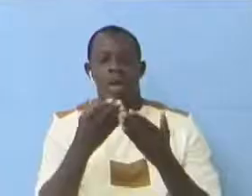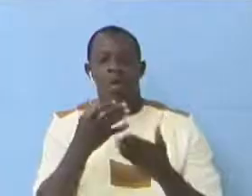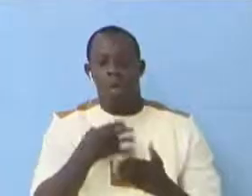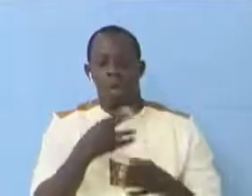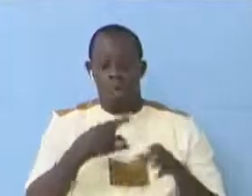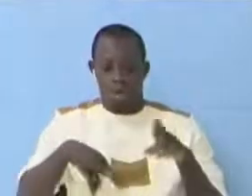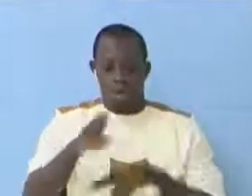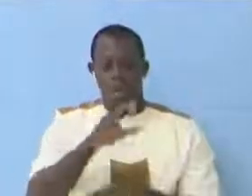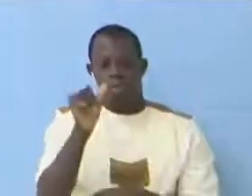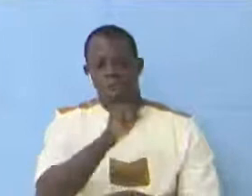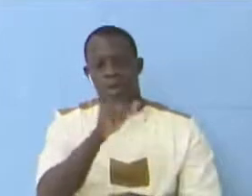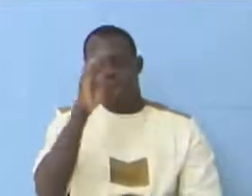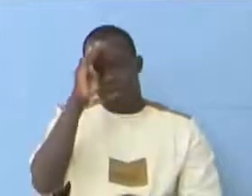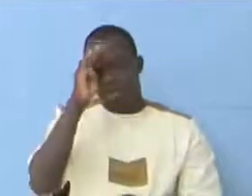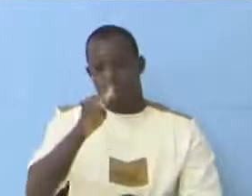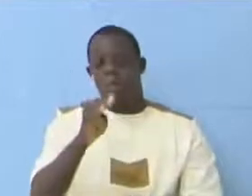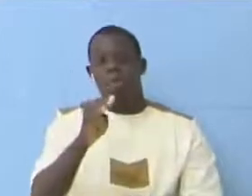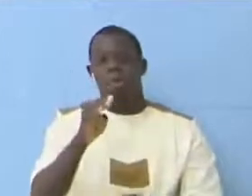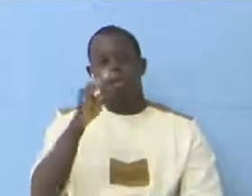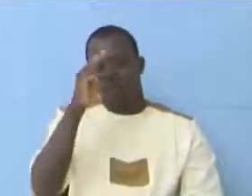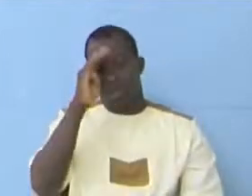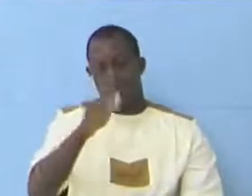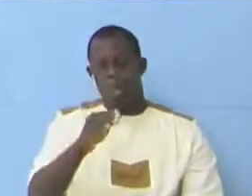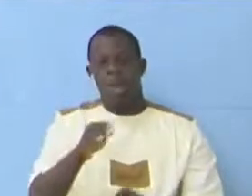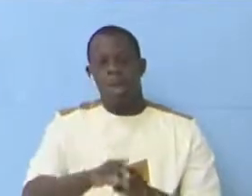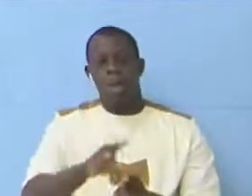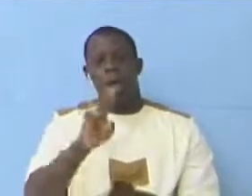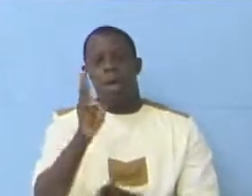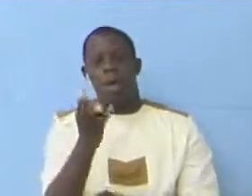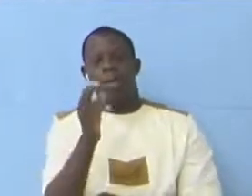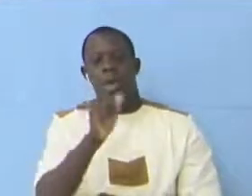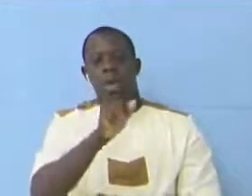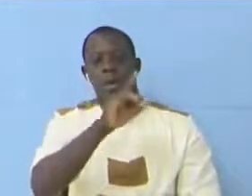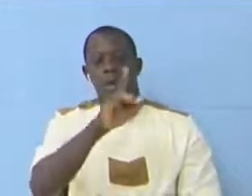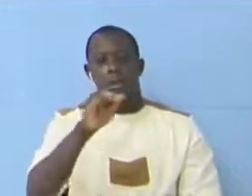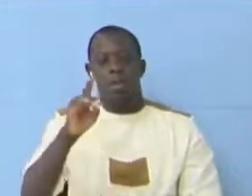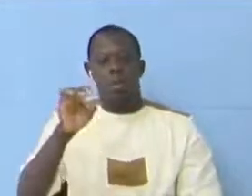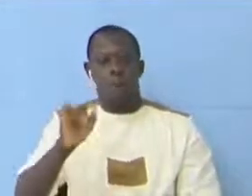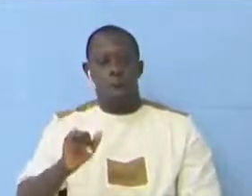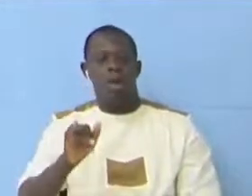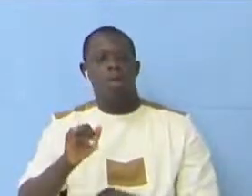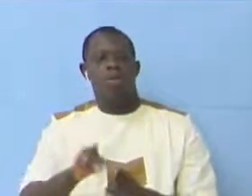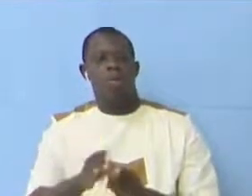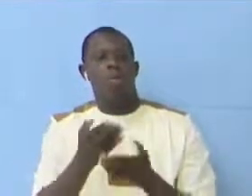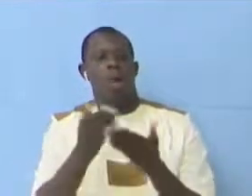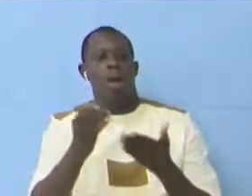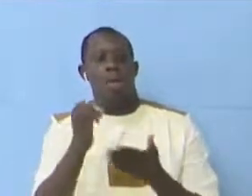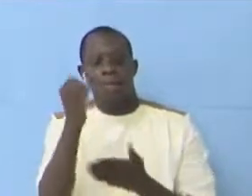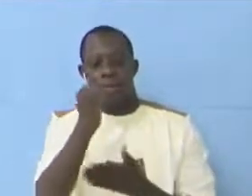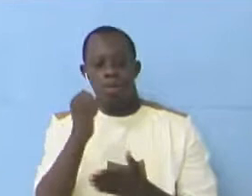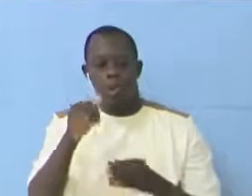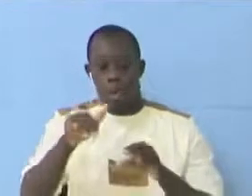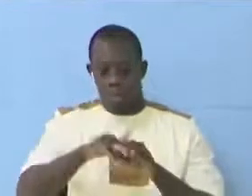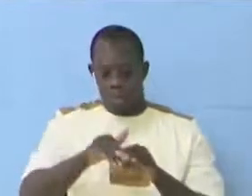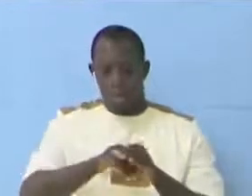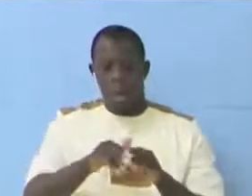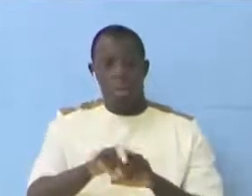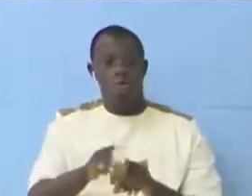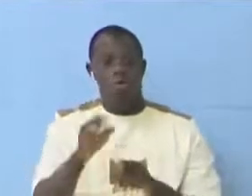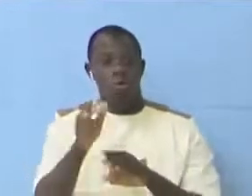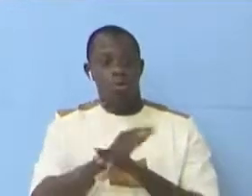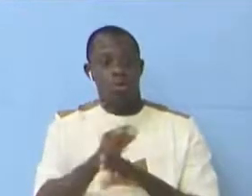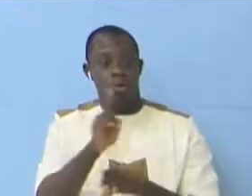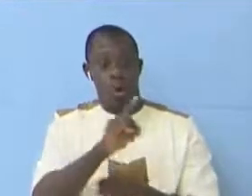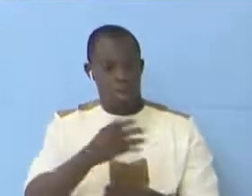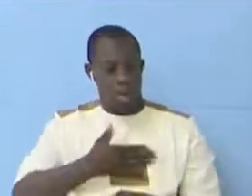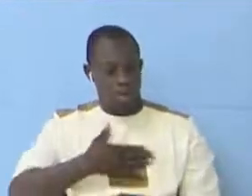delluwaat rek gërëm Hadi parce que mu ngi si seen biir ngir jéego bi mu jël parce que lawyers yu bari at that time ñeme ñun pour ñëw. Special thanks to